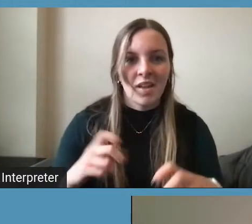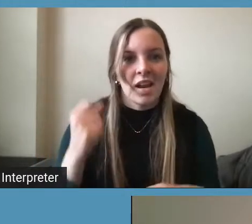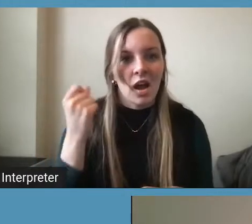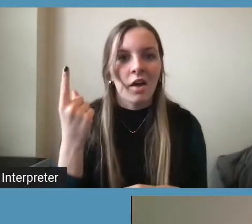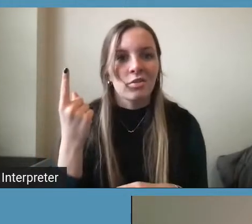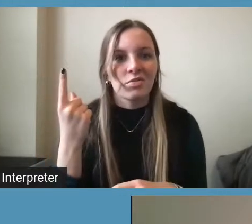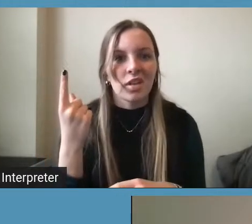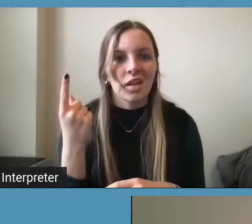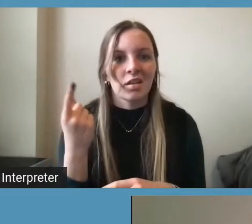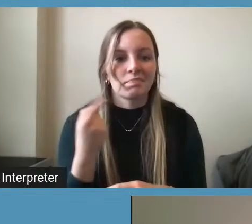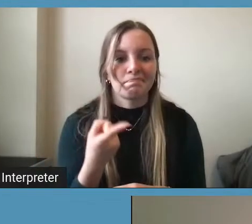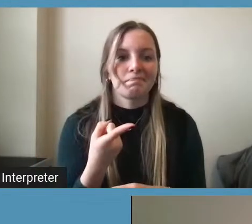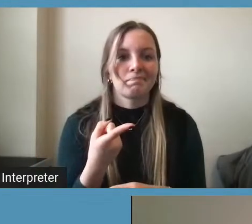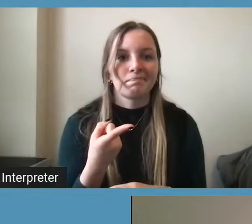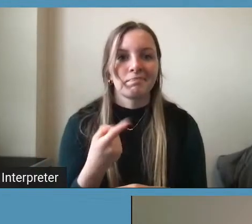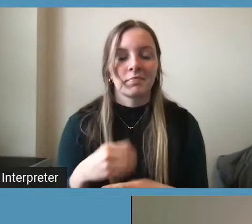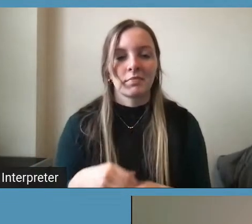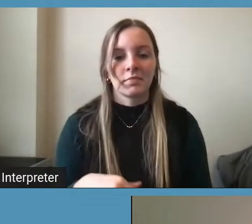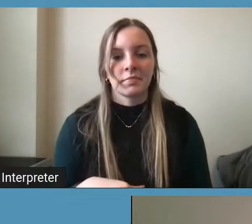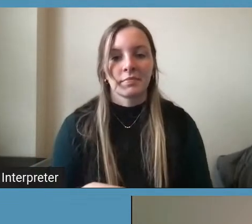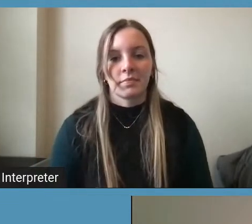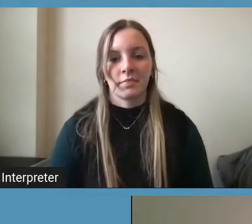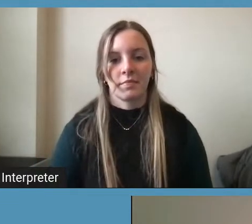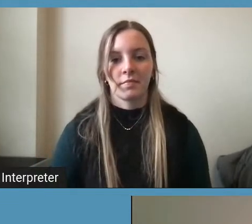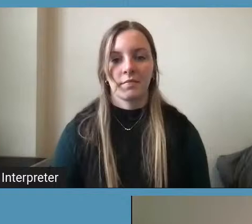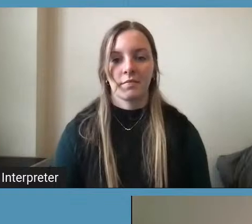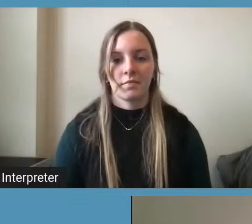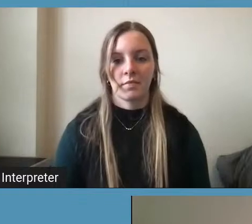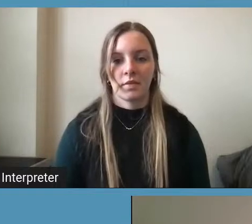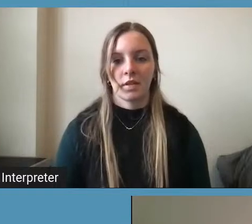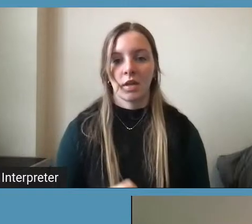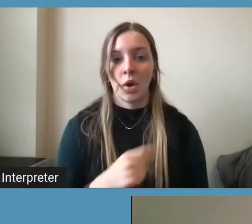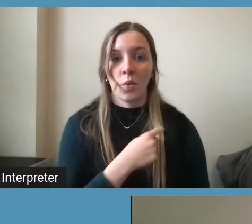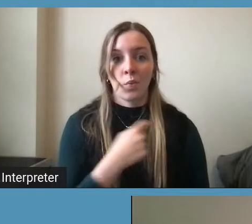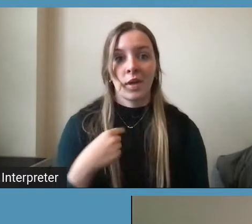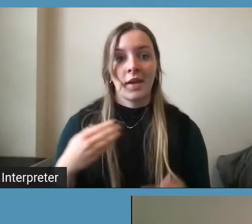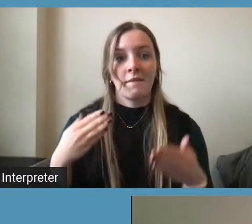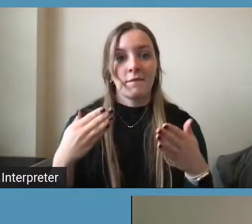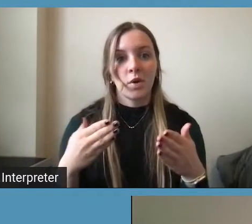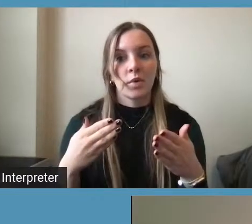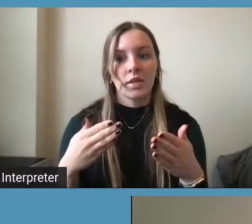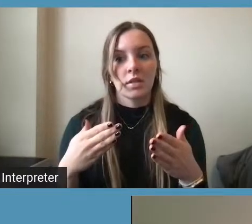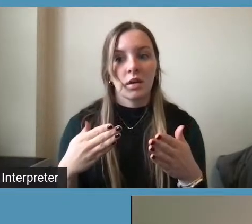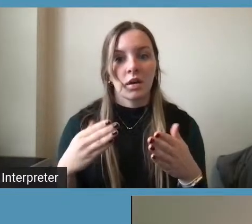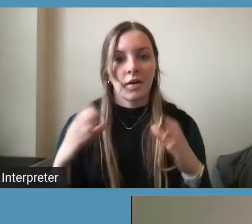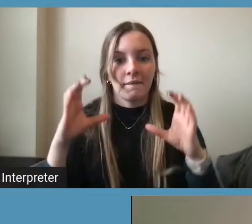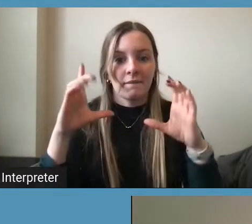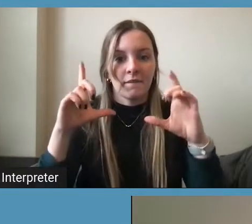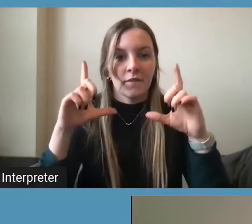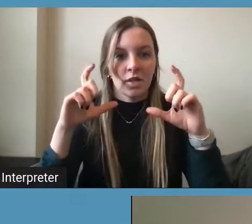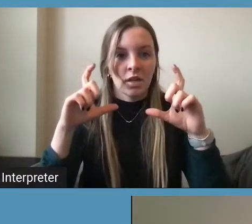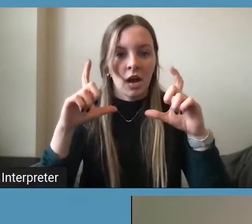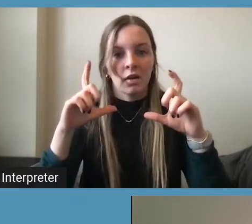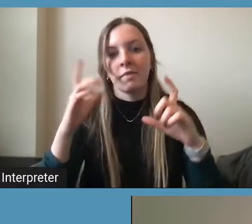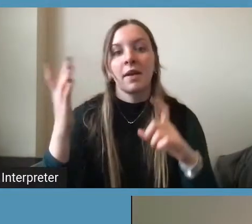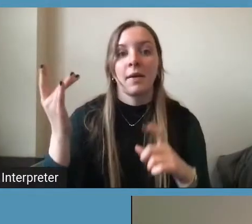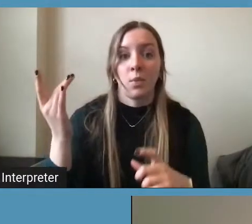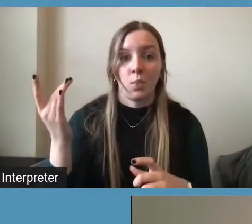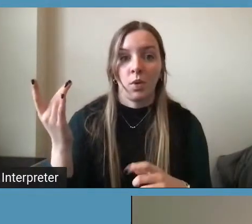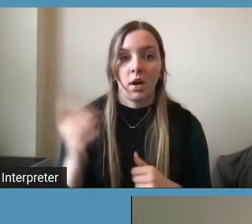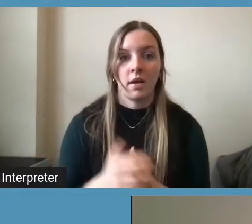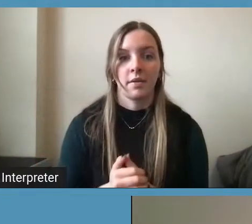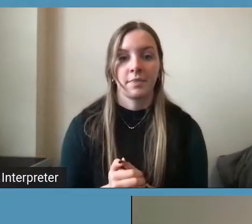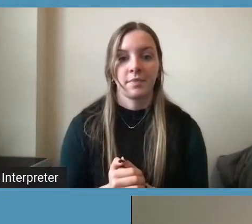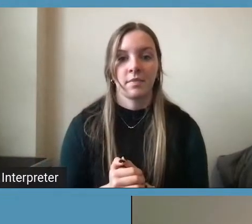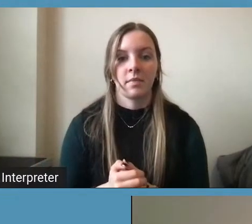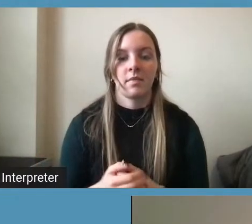one of the reasons that we've really focused on computational photography is that that's an area where there's a huge amount of research. So there's